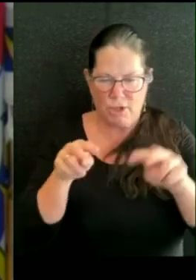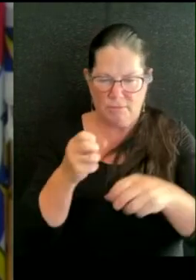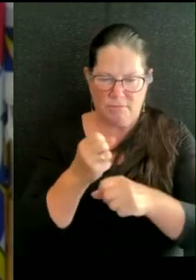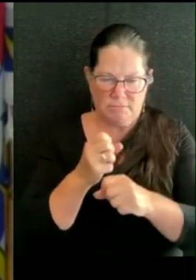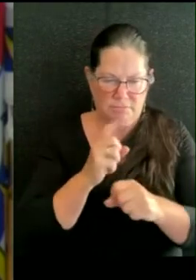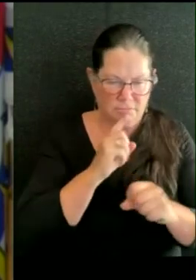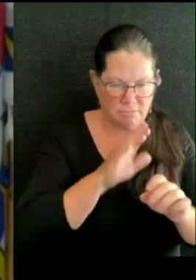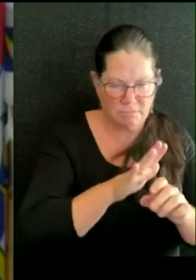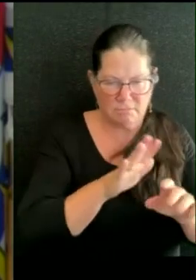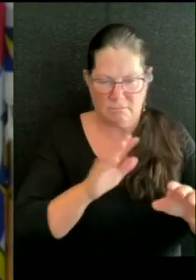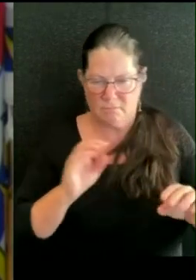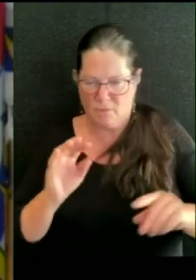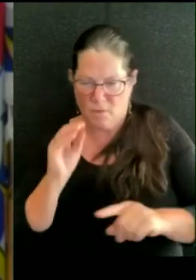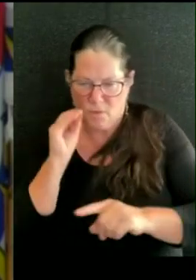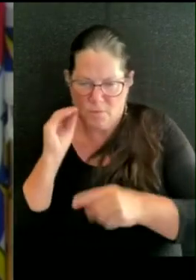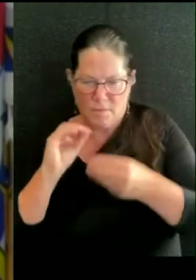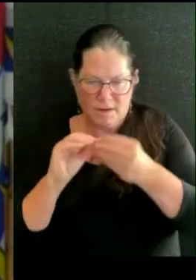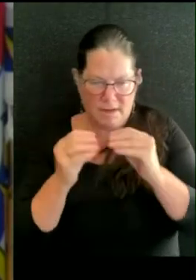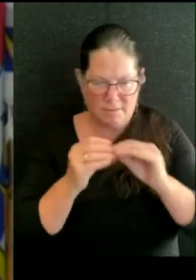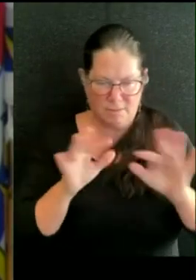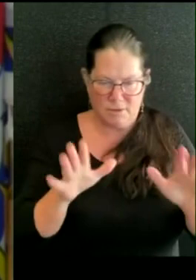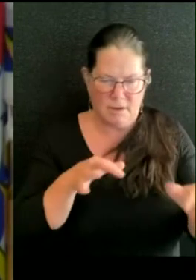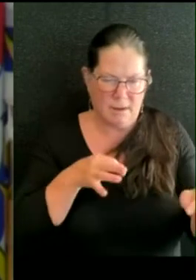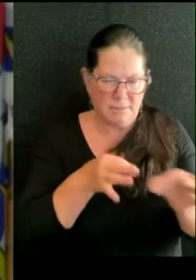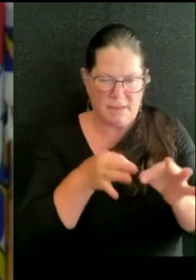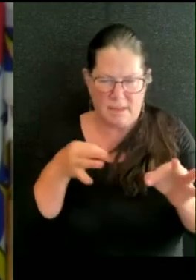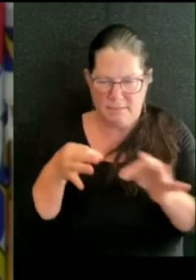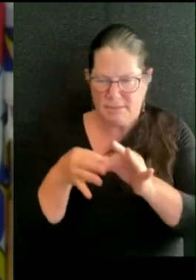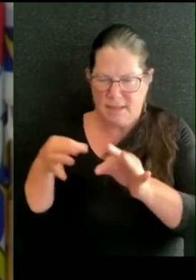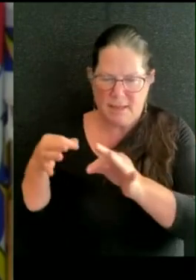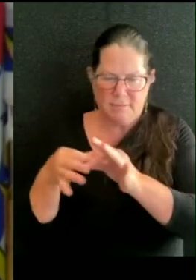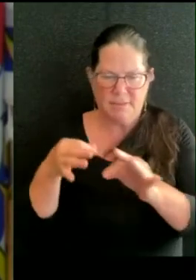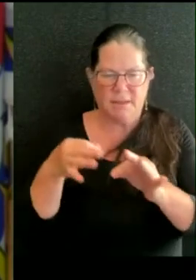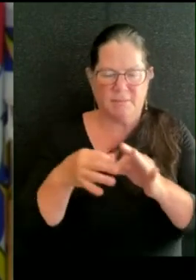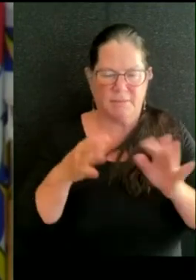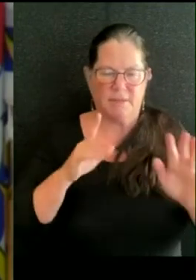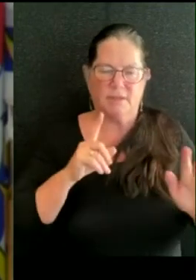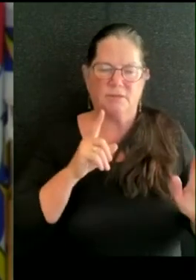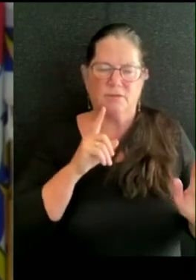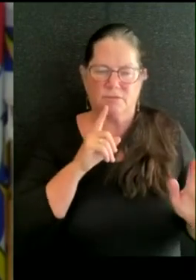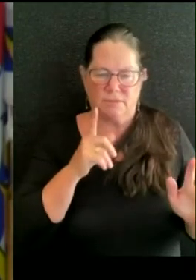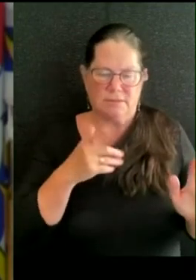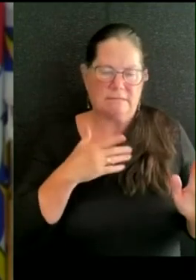updates. We need you to do this so we can collect your contact information.